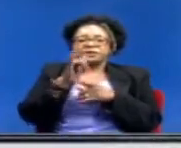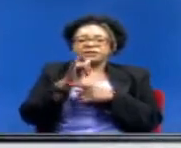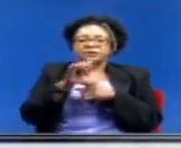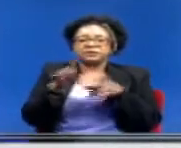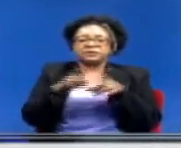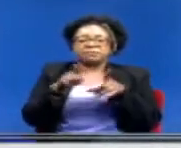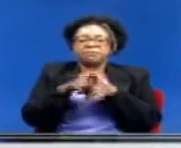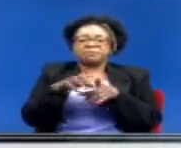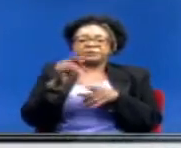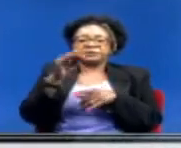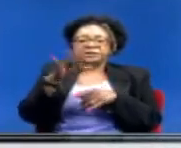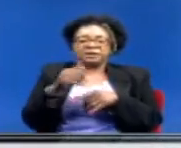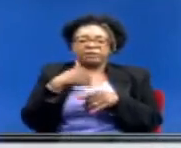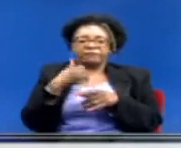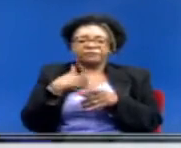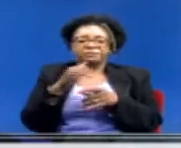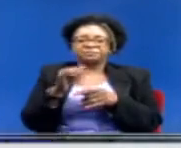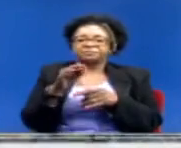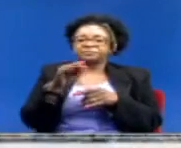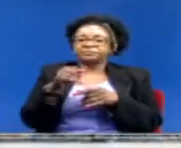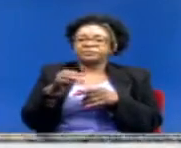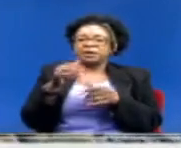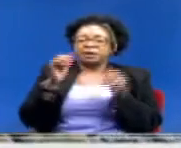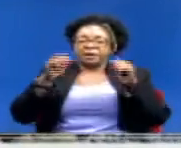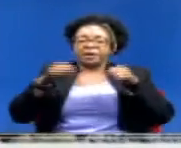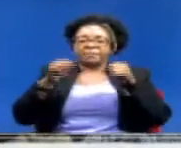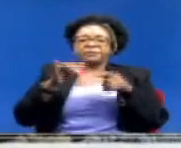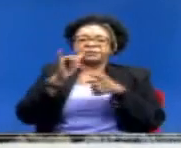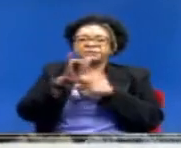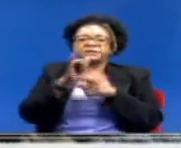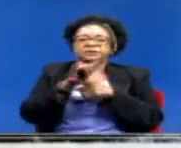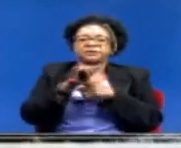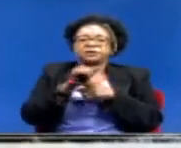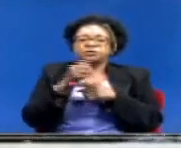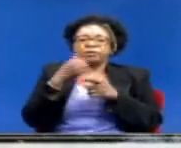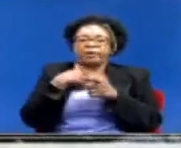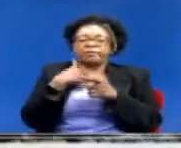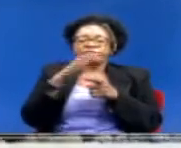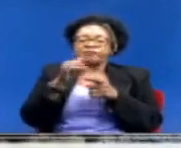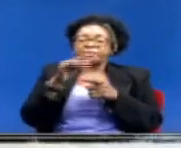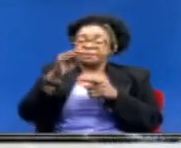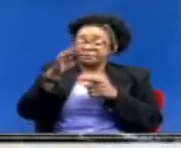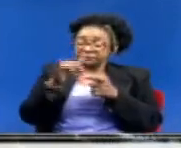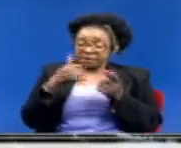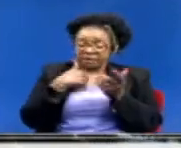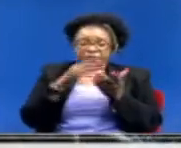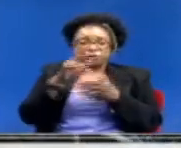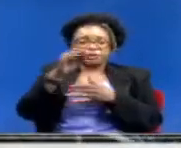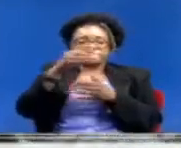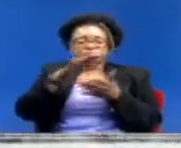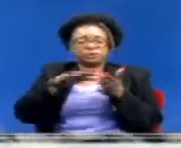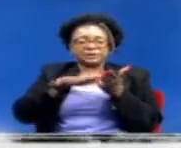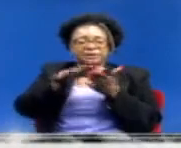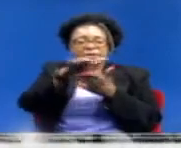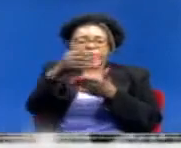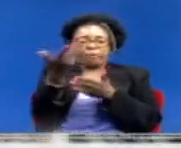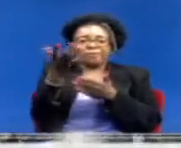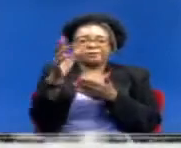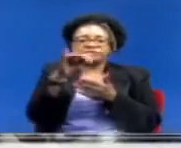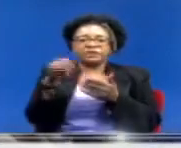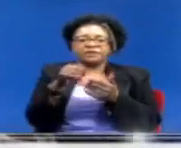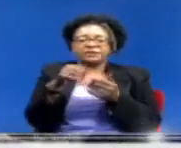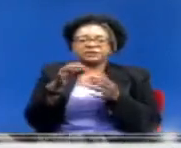a specialized jumpsuit that enables skydivers to leap from the plane and glide horizontally for a significant distance.